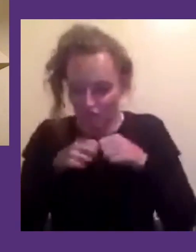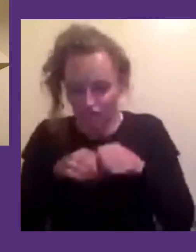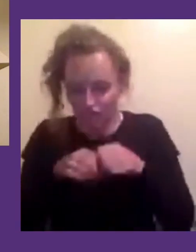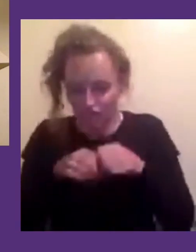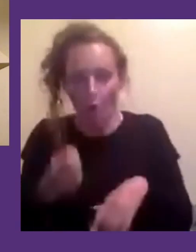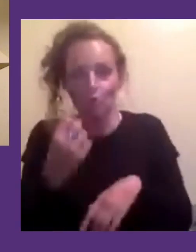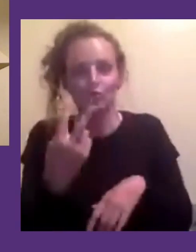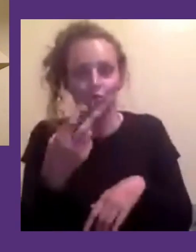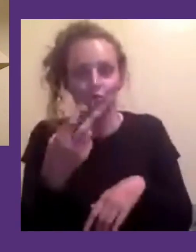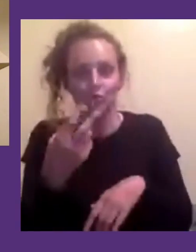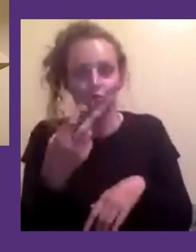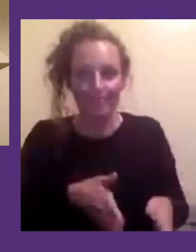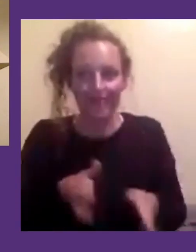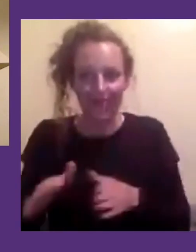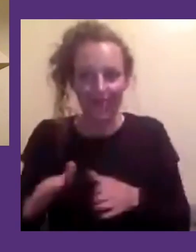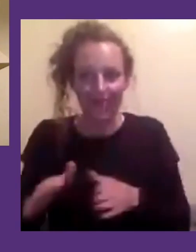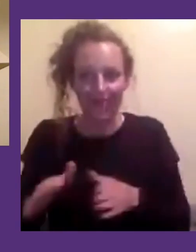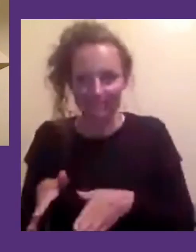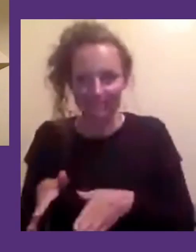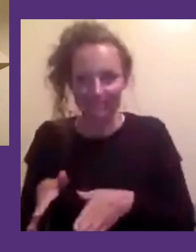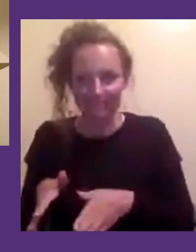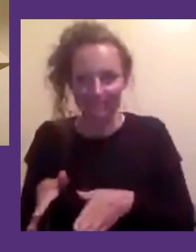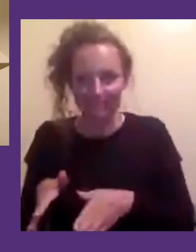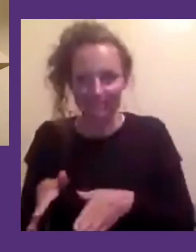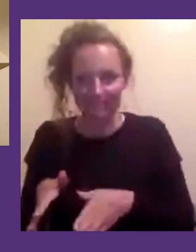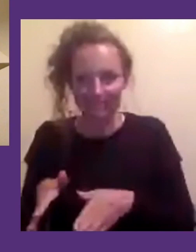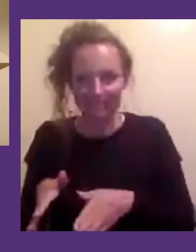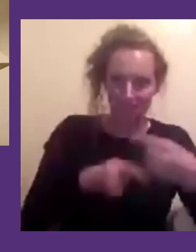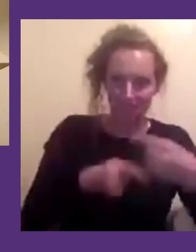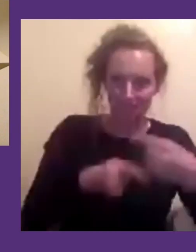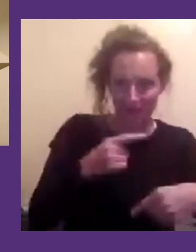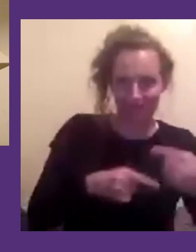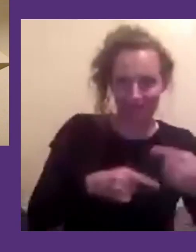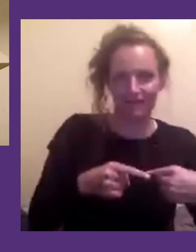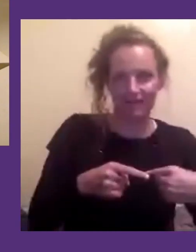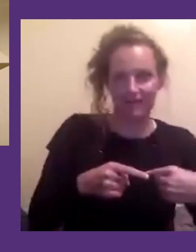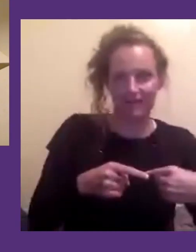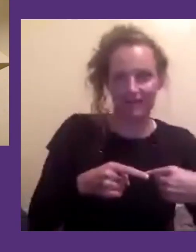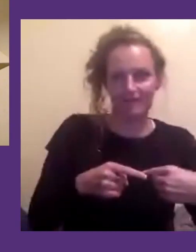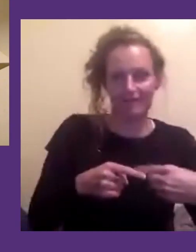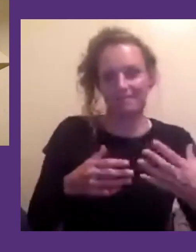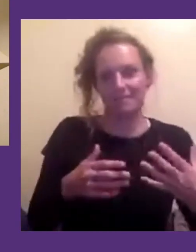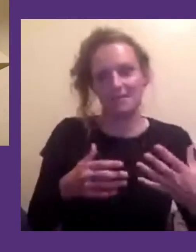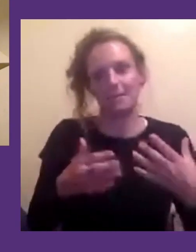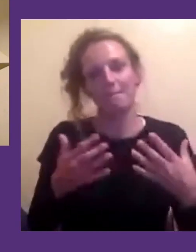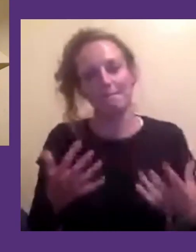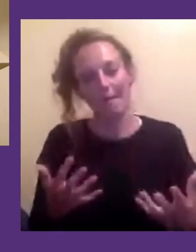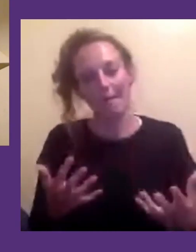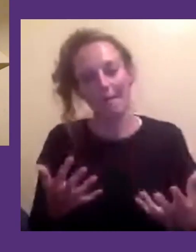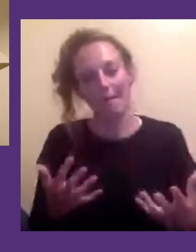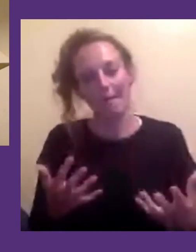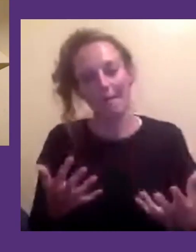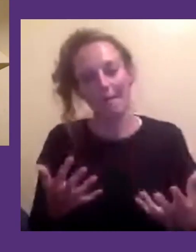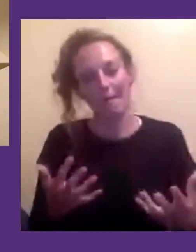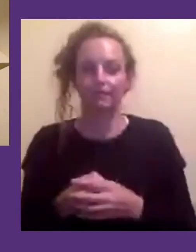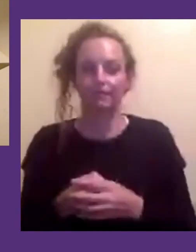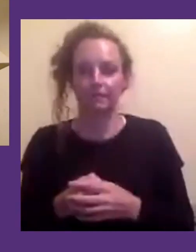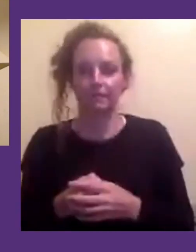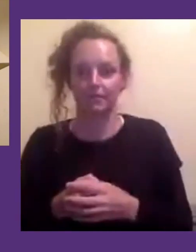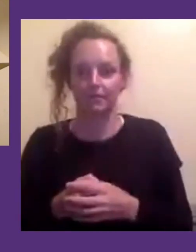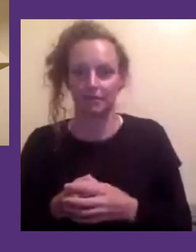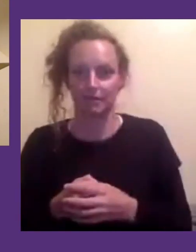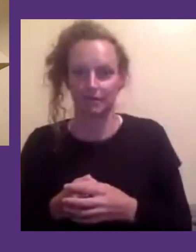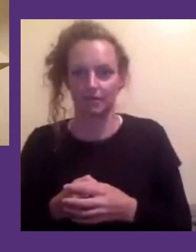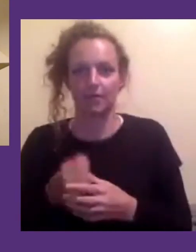answer. I guess if we're going with the version where she loses her voice, well, there are many